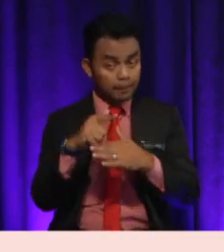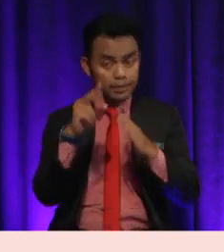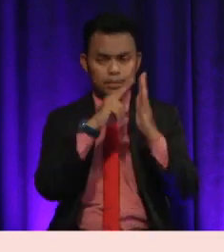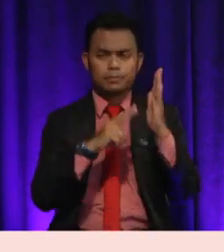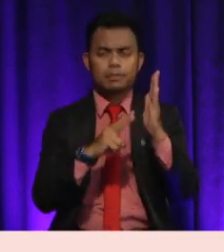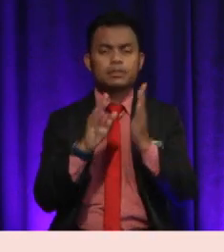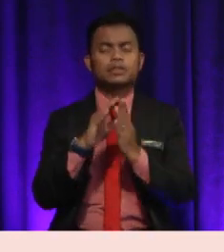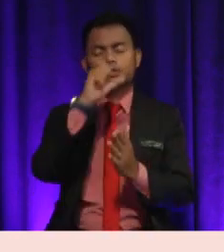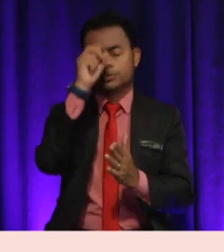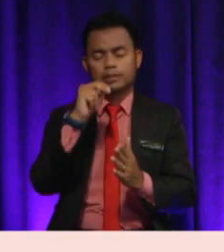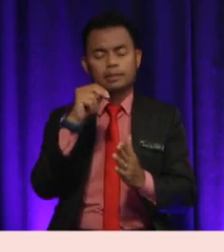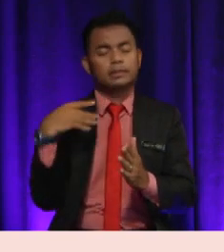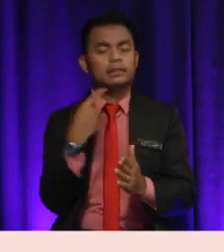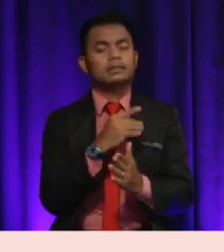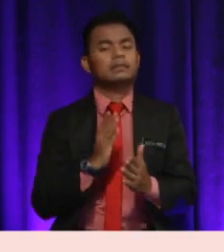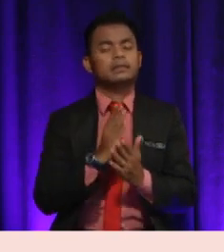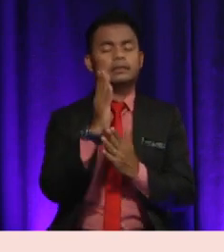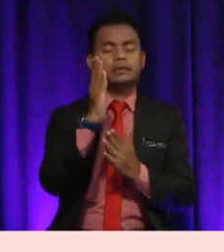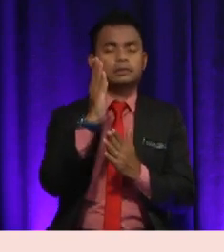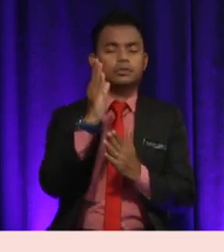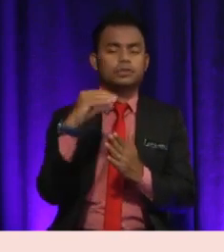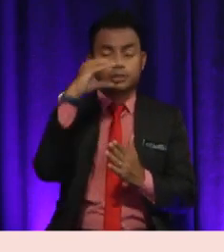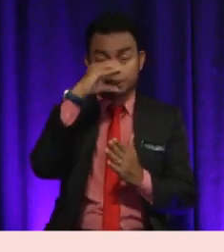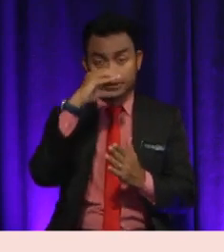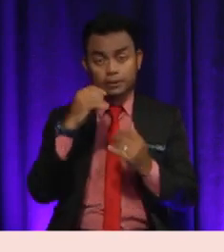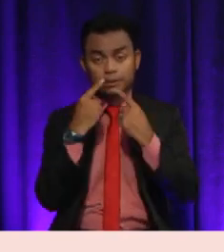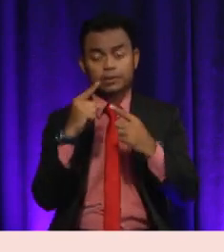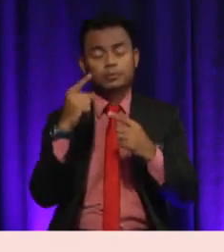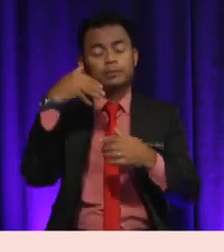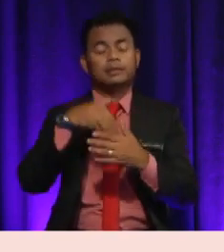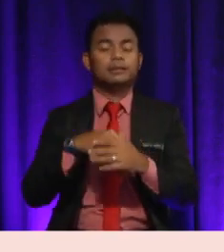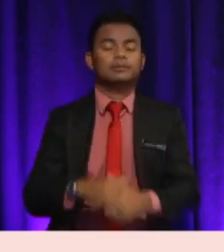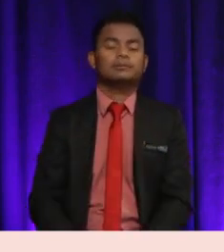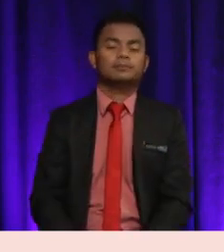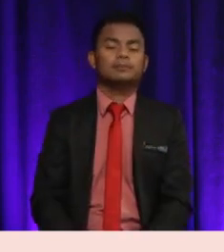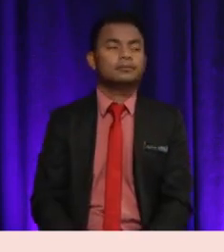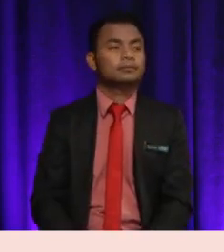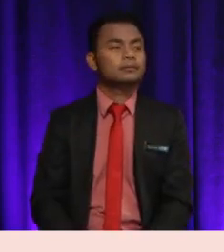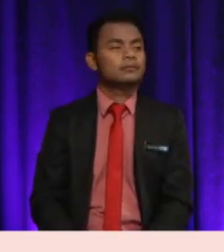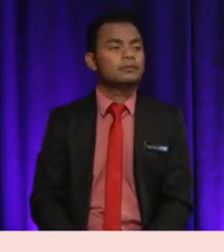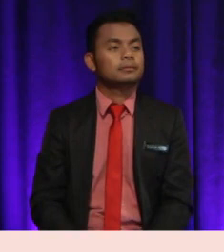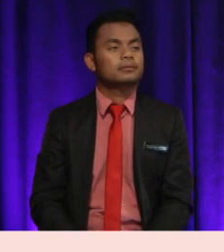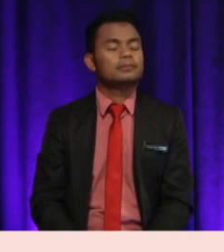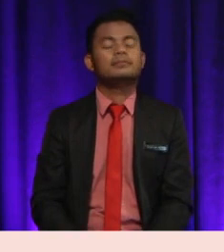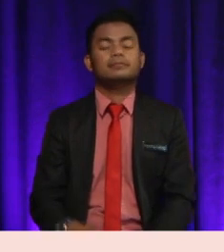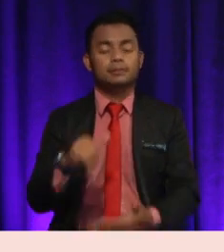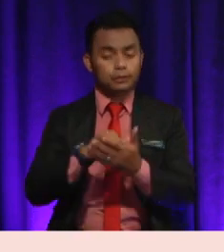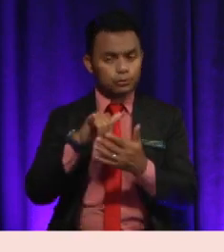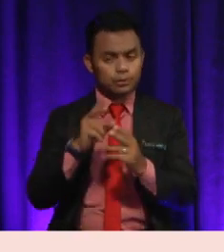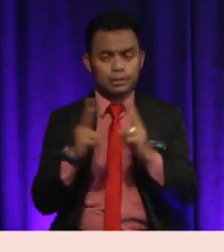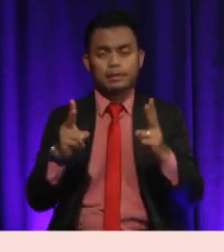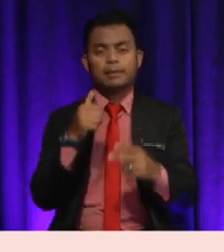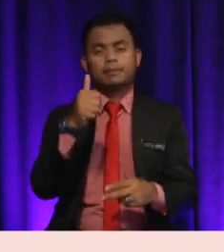to find the answer in the text first without looking at the answer options. That's a very good one, Arif. We need